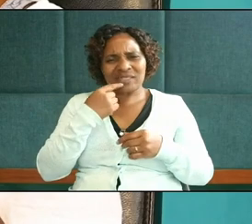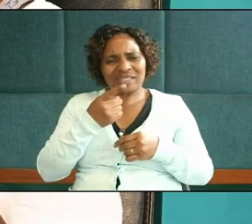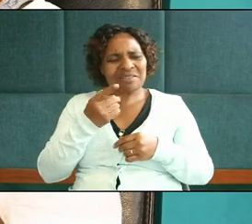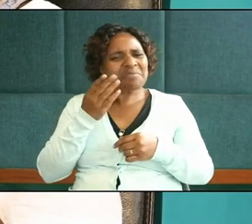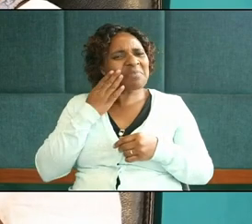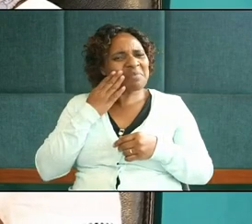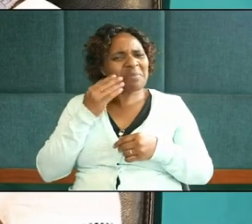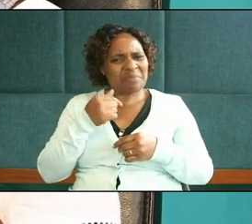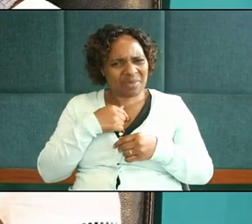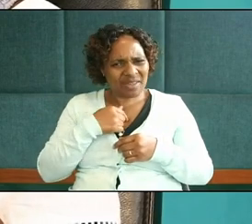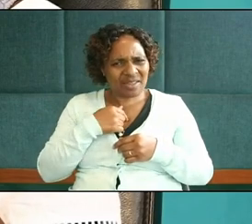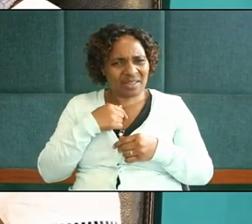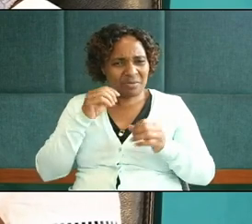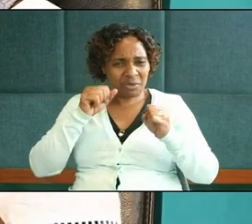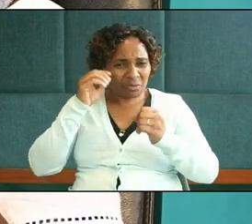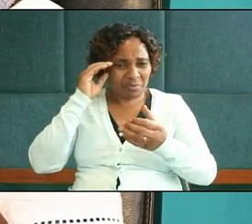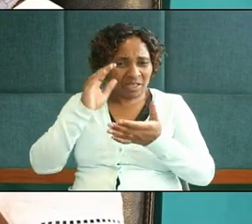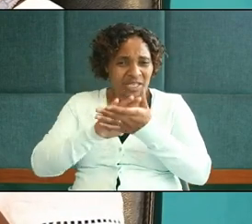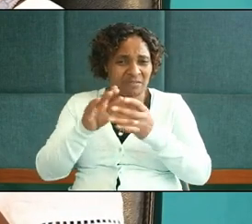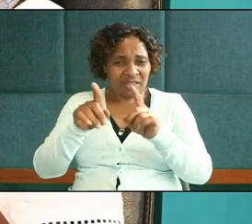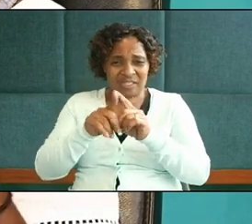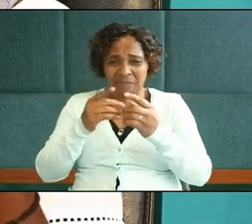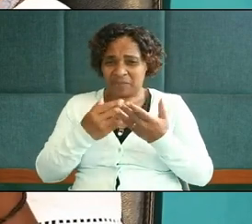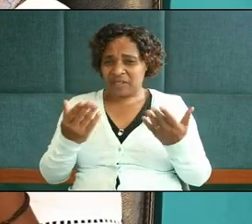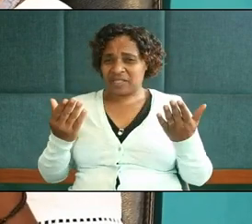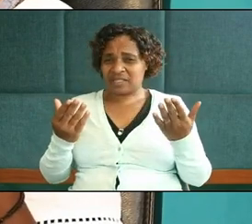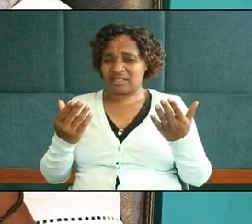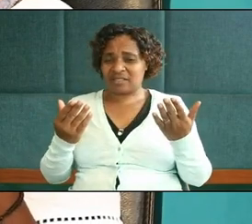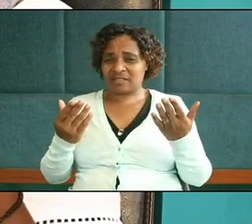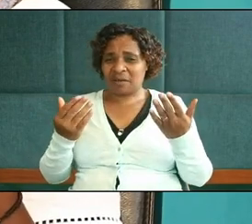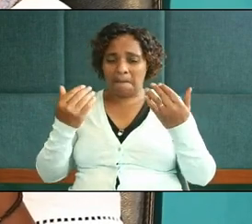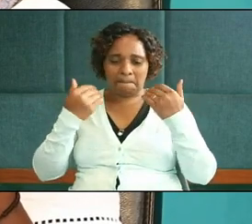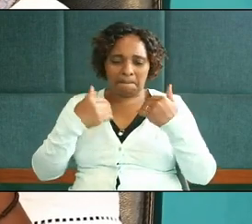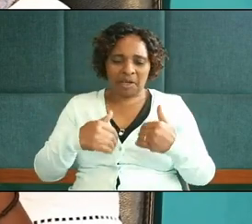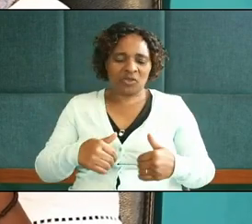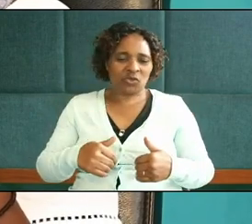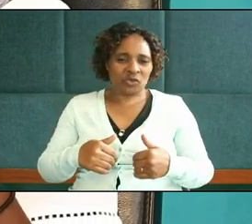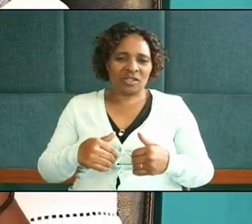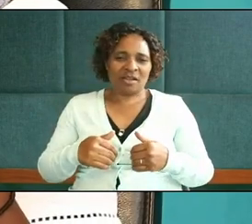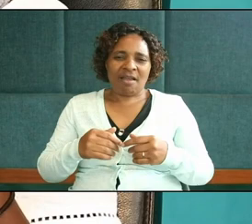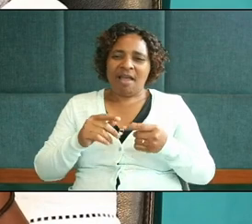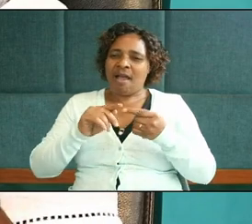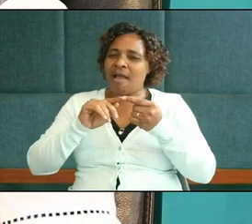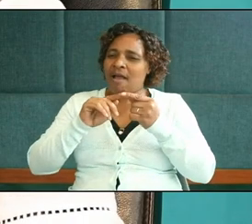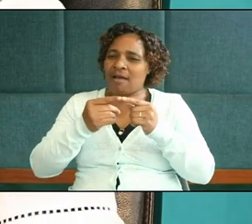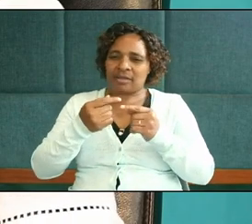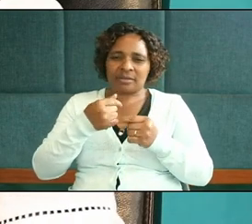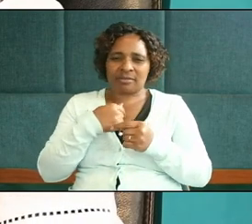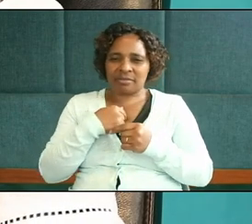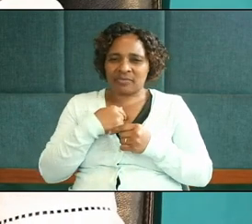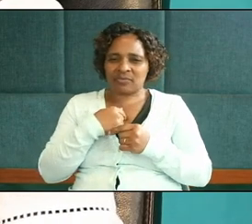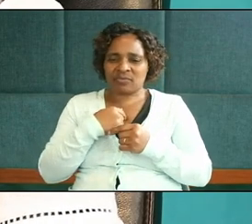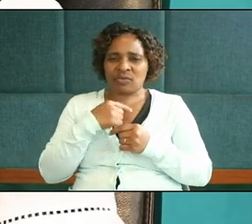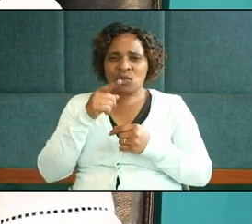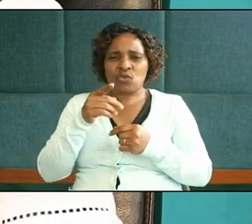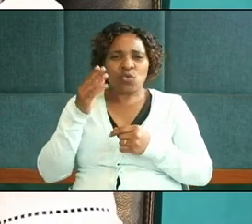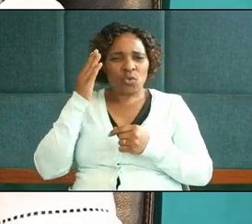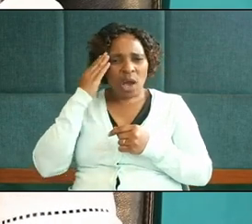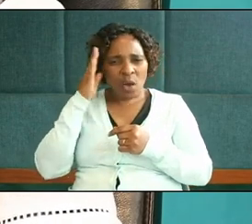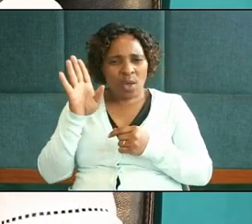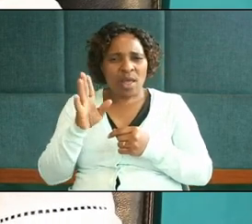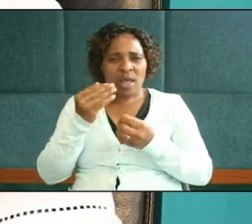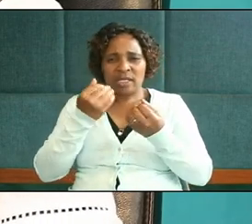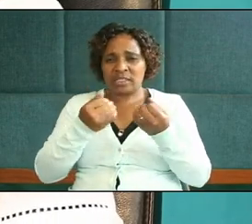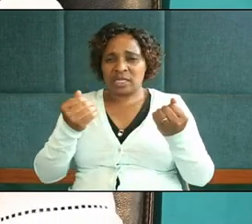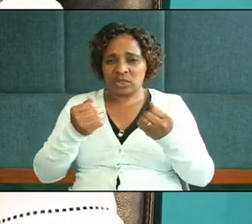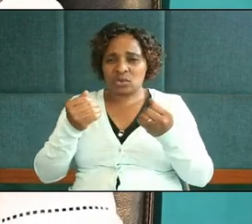Me? You could even believe such a thing? And you know, as a person, that really hurts me. Right. That you do not know your child